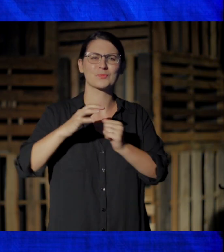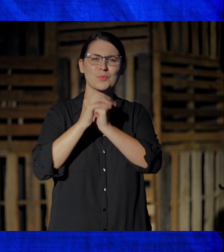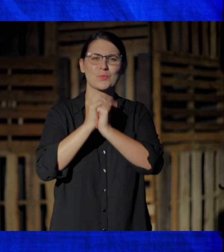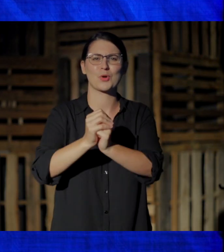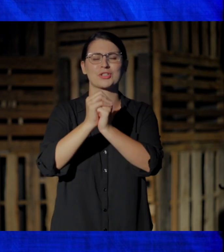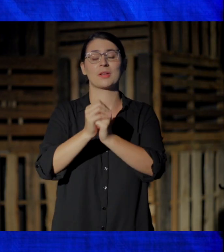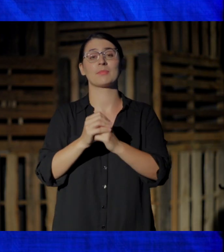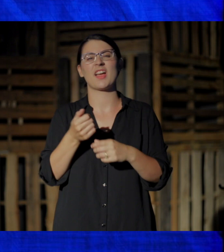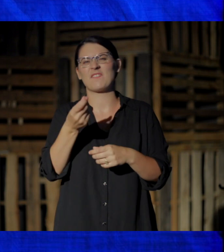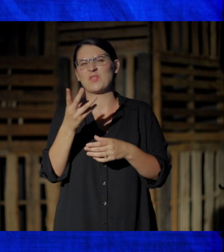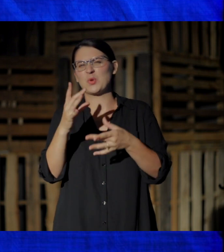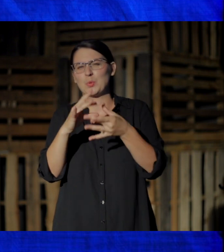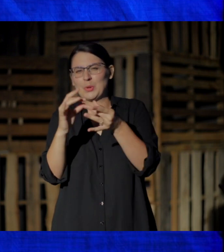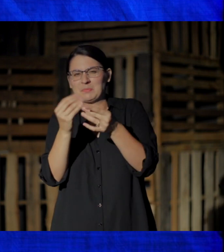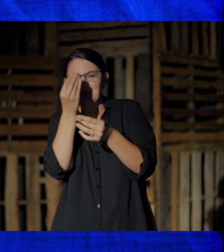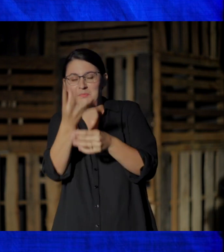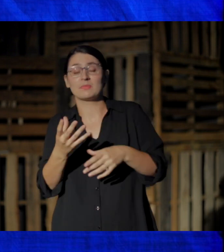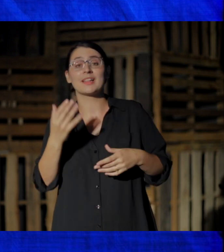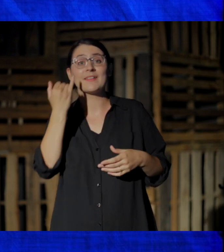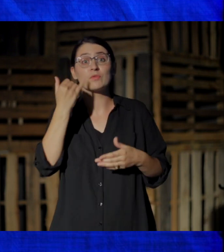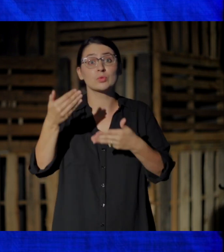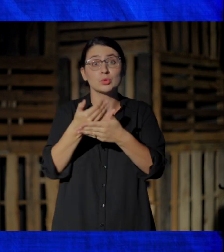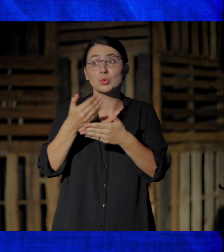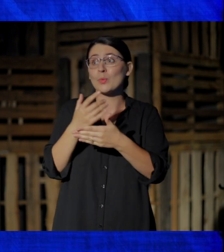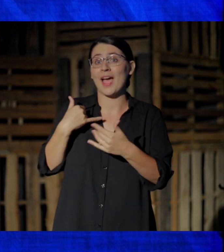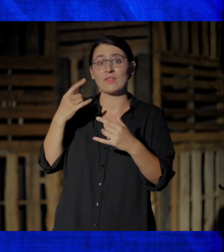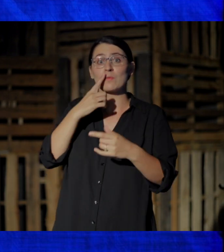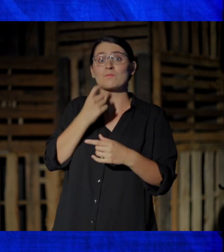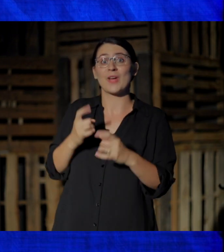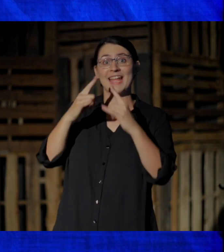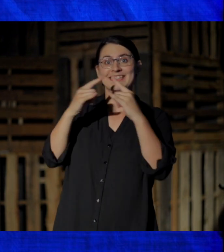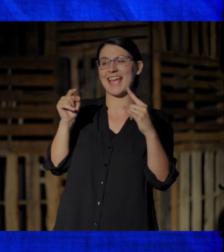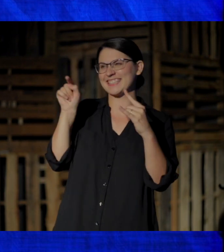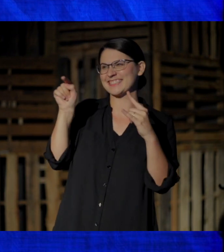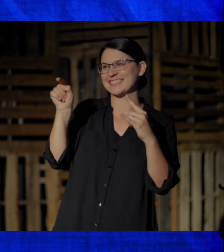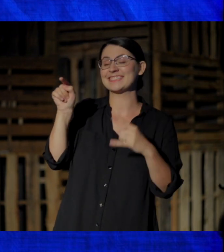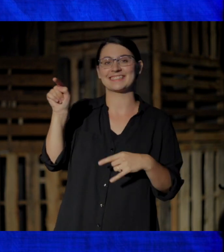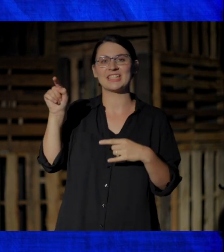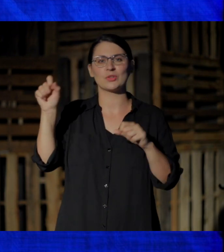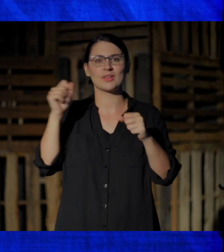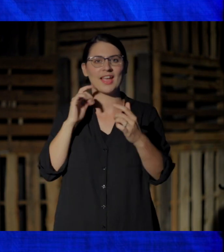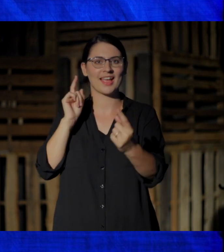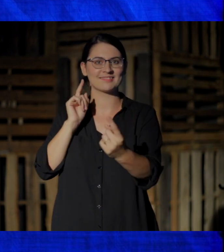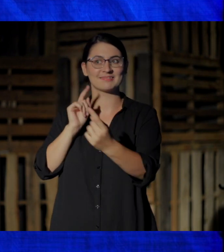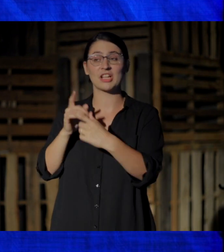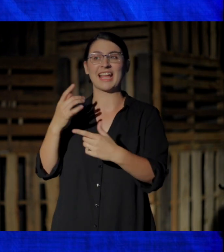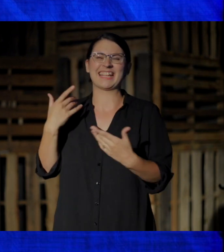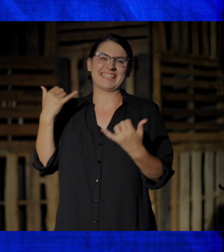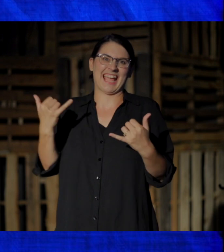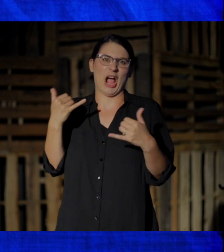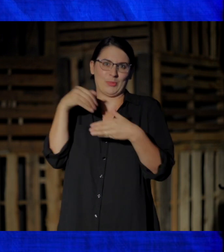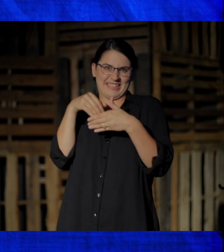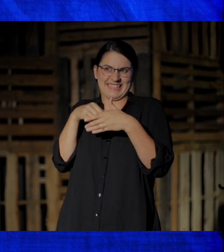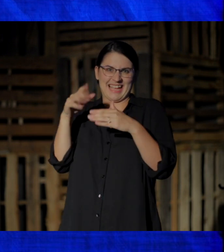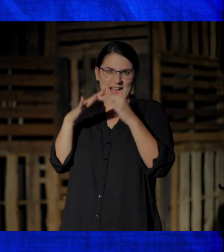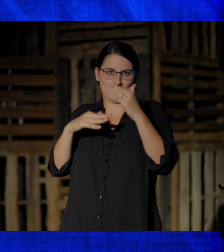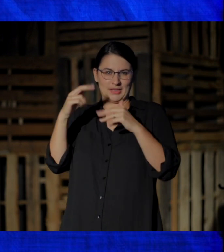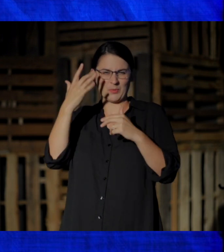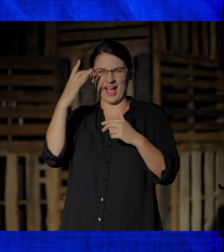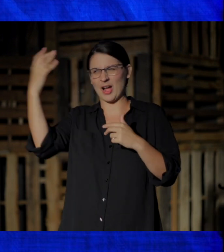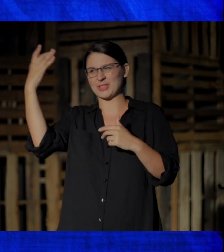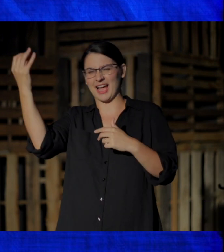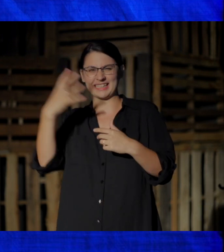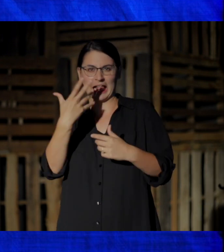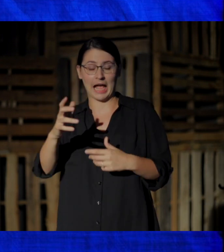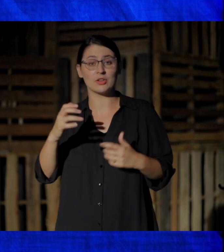If you're new to Venture, please stop by the red tent. We brought it inside because of the heat, and we'd love to meet you and hear your story. Also, you can go to